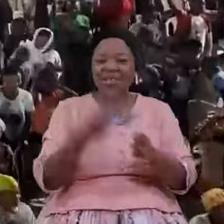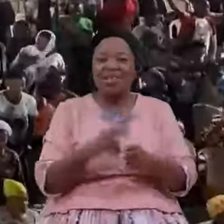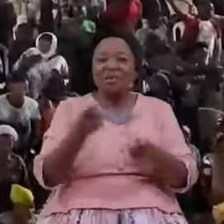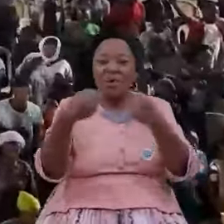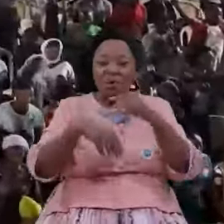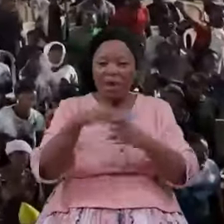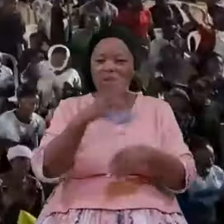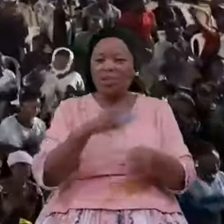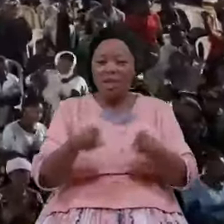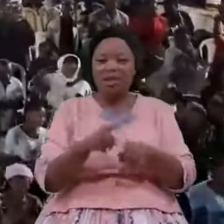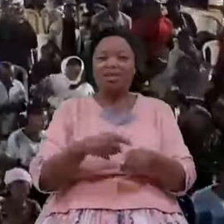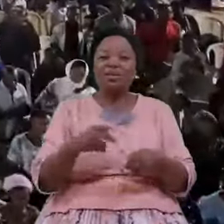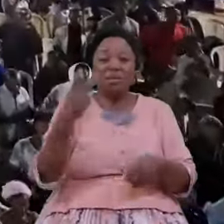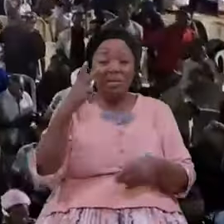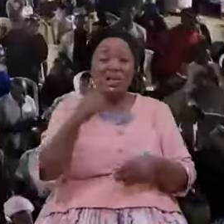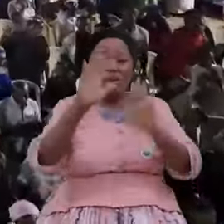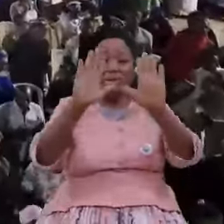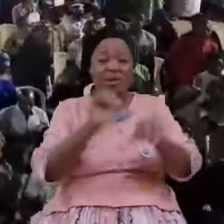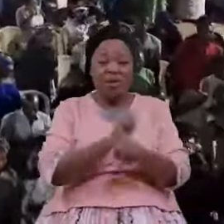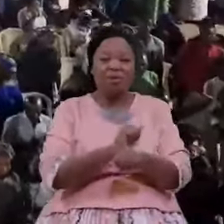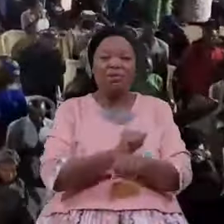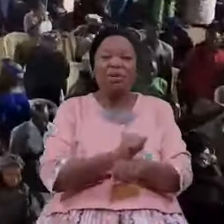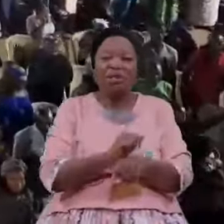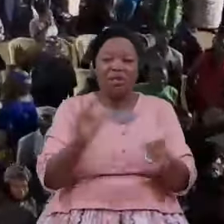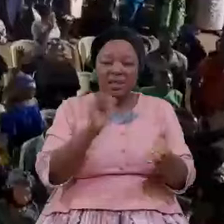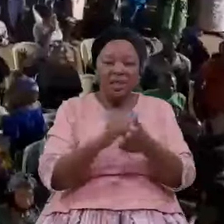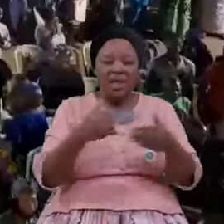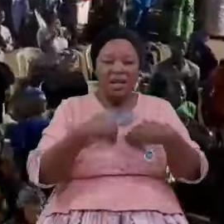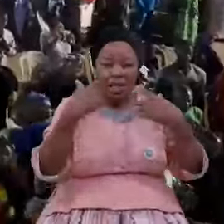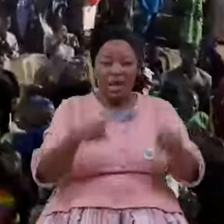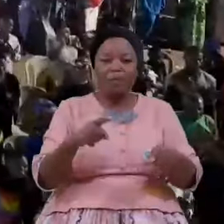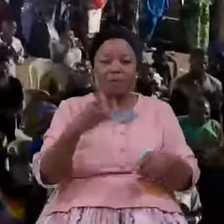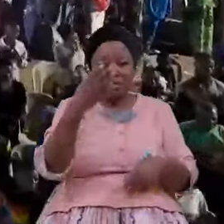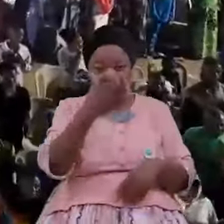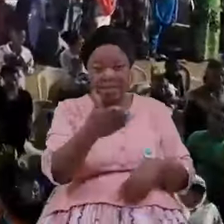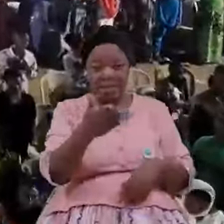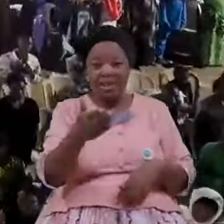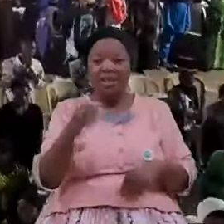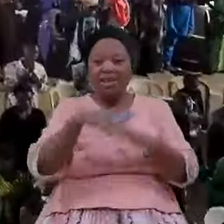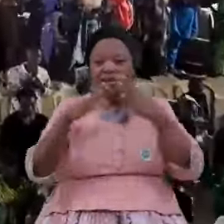see the miracle that has happened over there in your body.